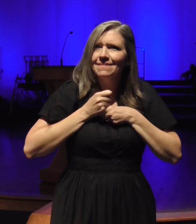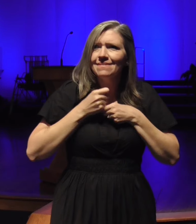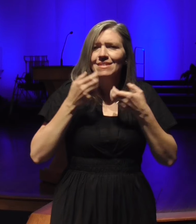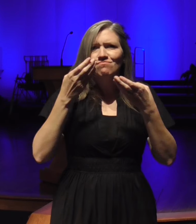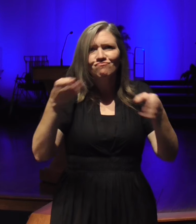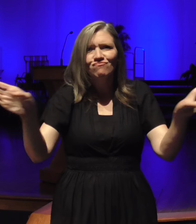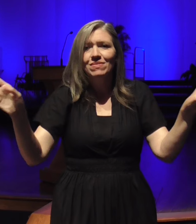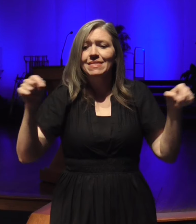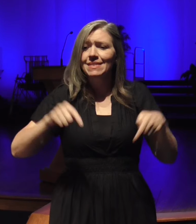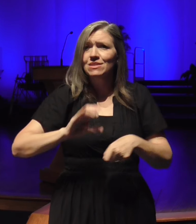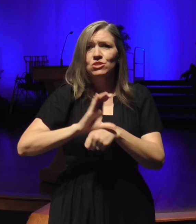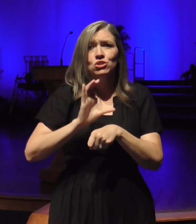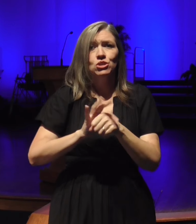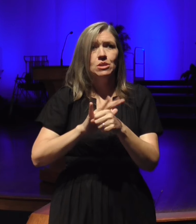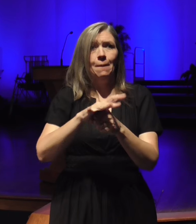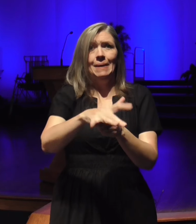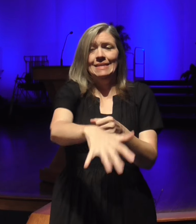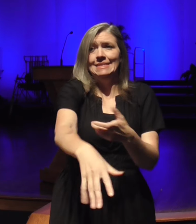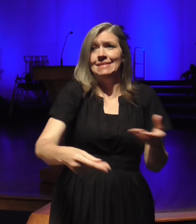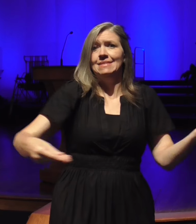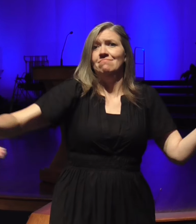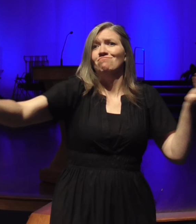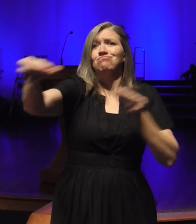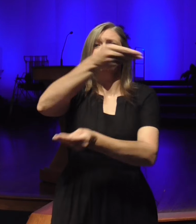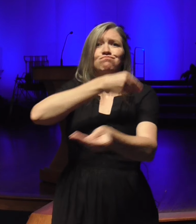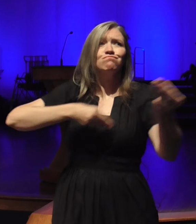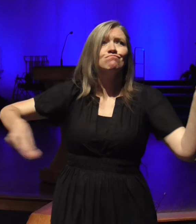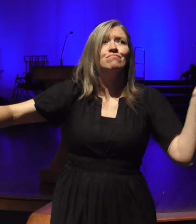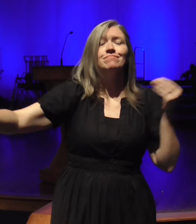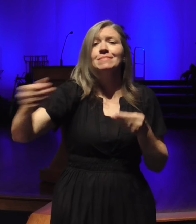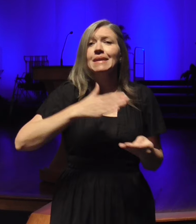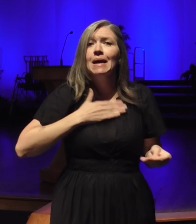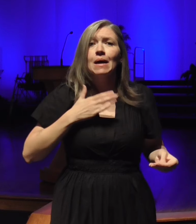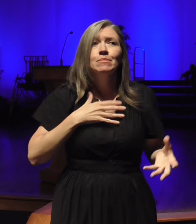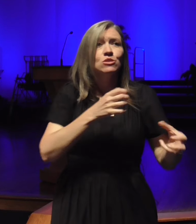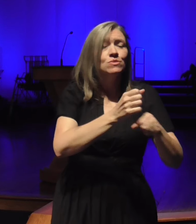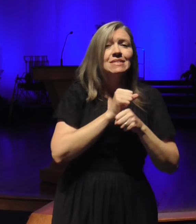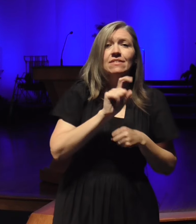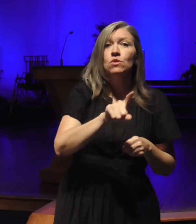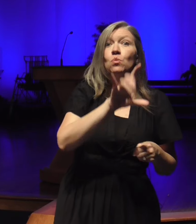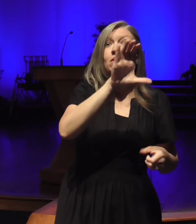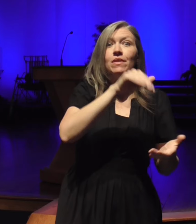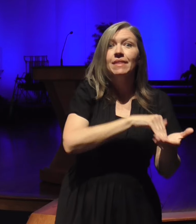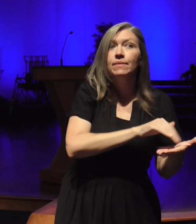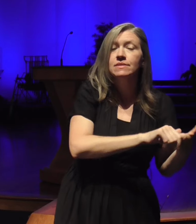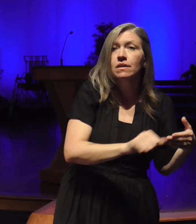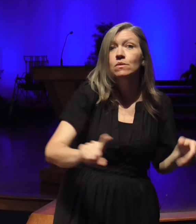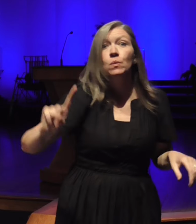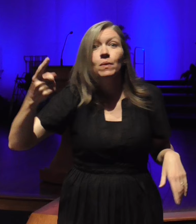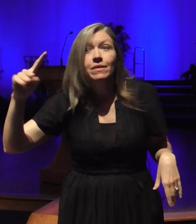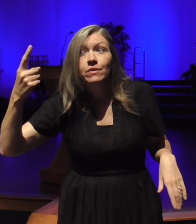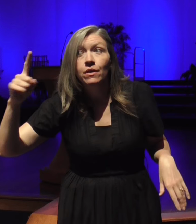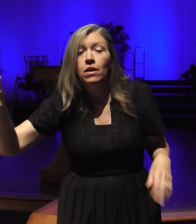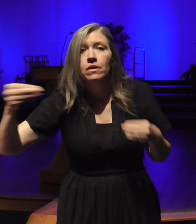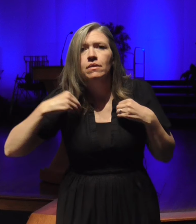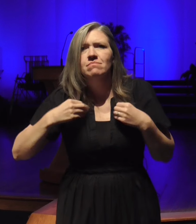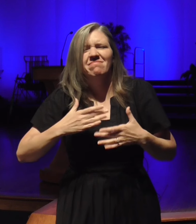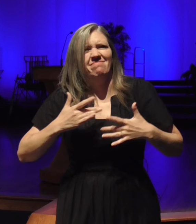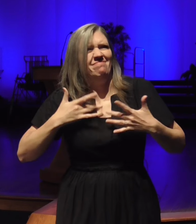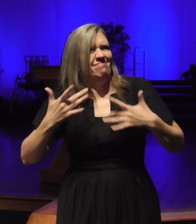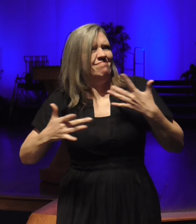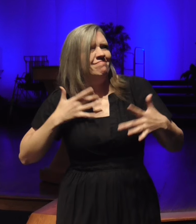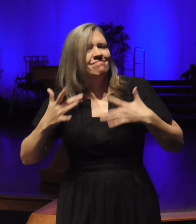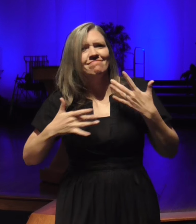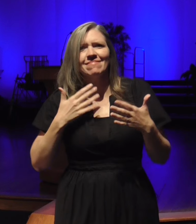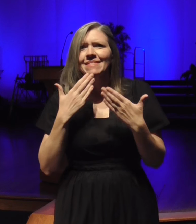see, you have to remember, as a spiritual leader, you have to be receptive for Mile High Church. Mile High Church is an abundant church. We are so happy to receive